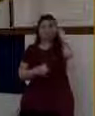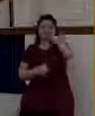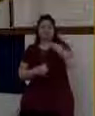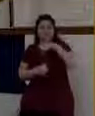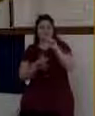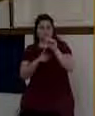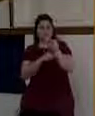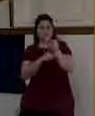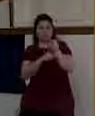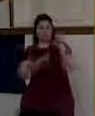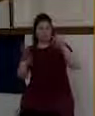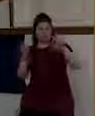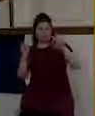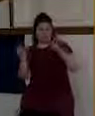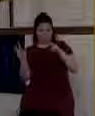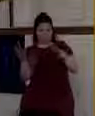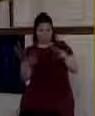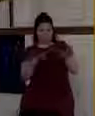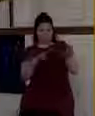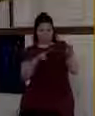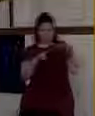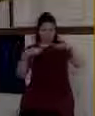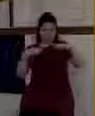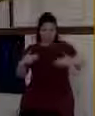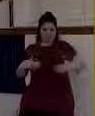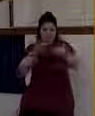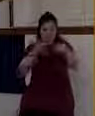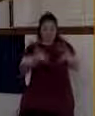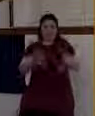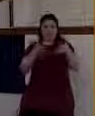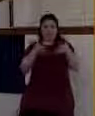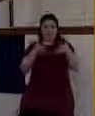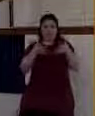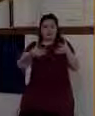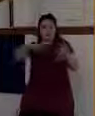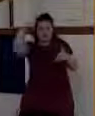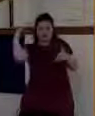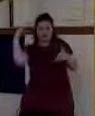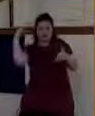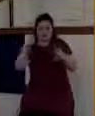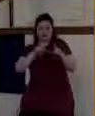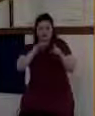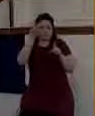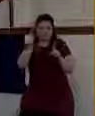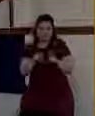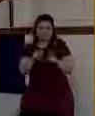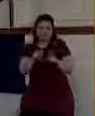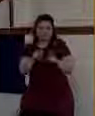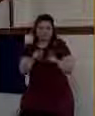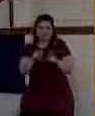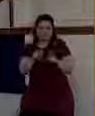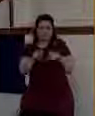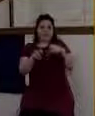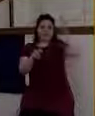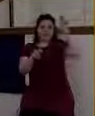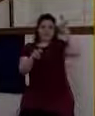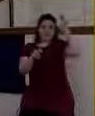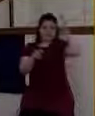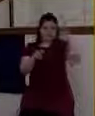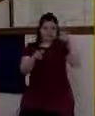by, they would see the carcass of this prophet, they would see a lion standing next to it, and they would see the donkey there